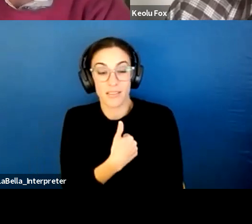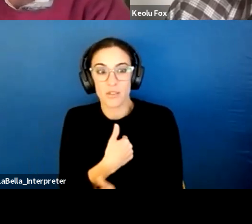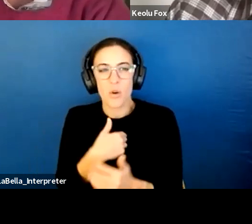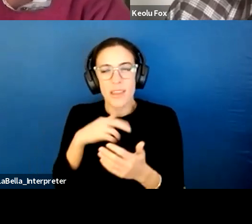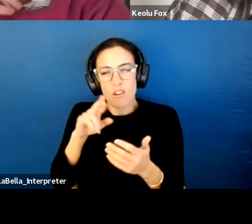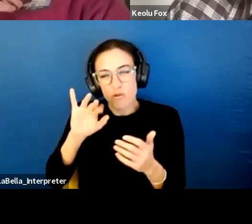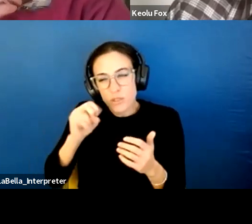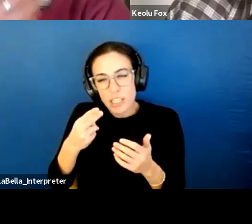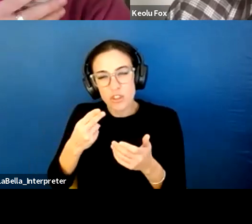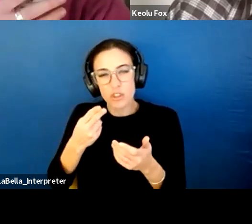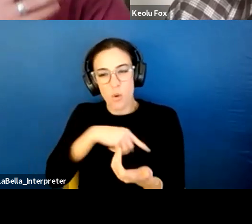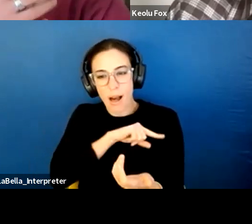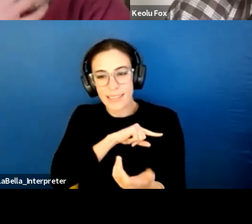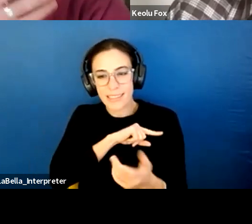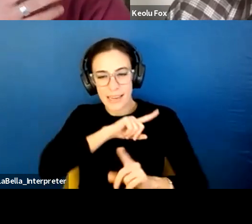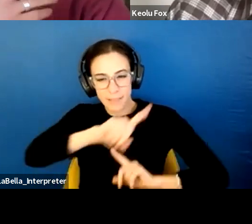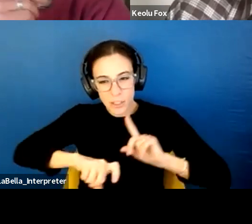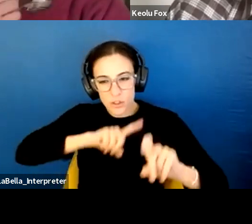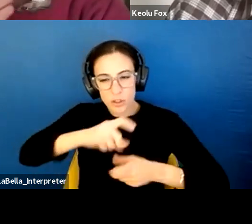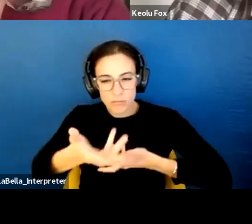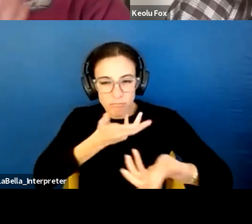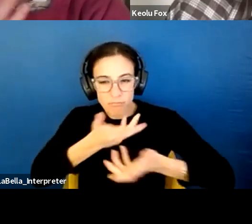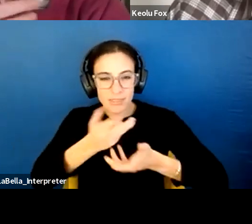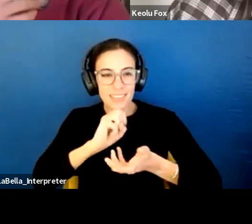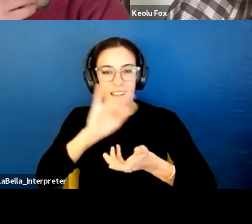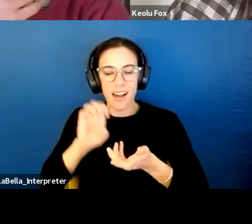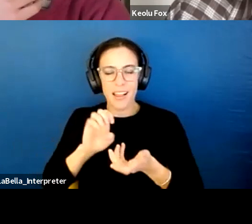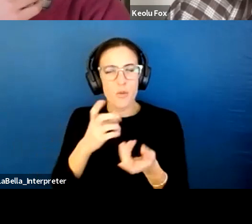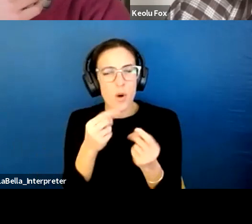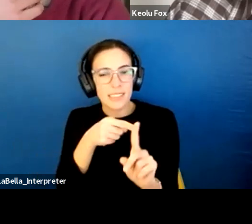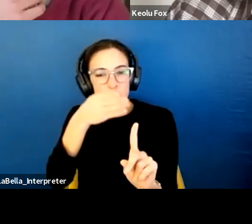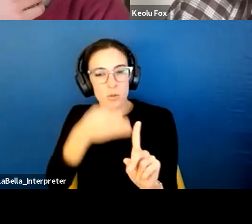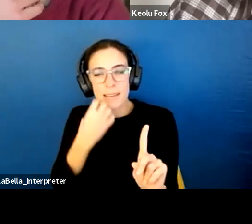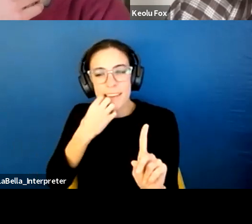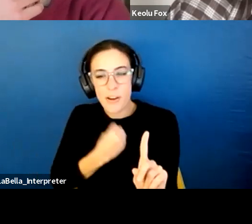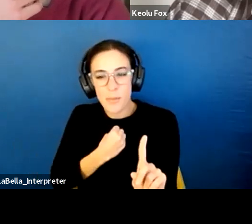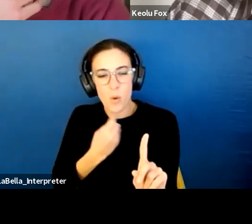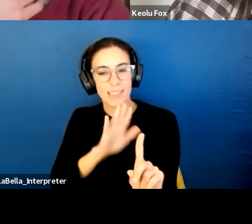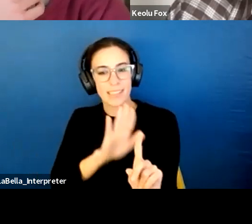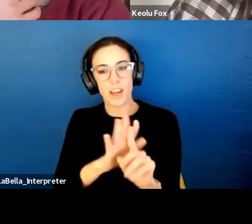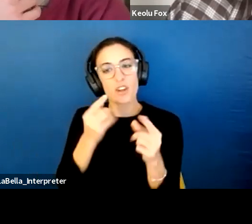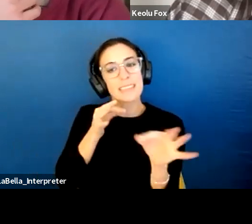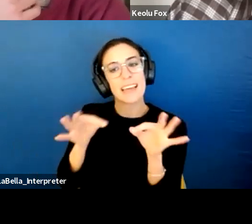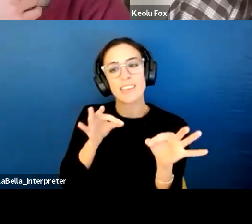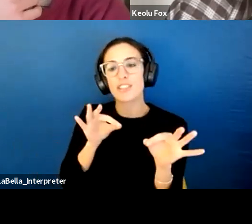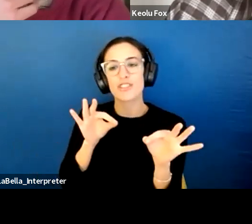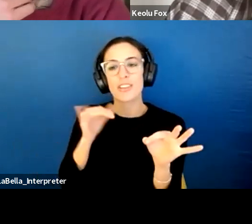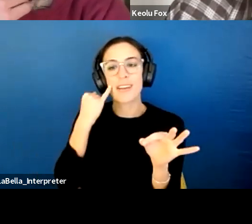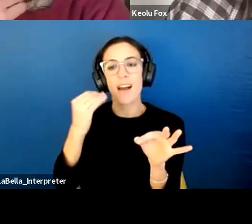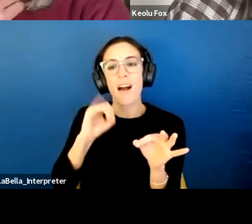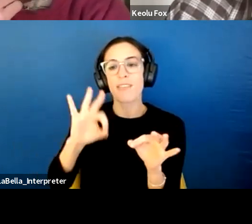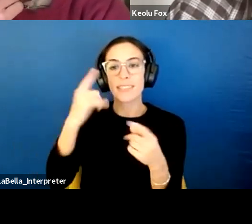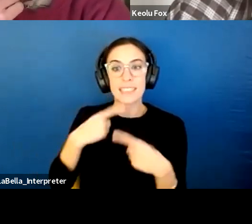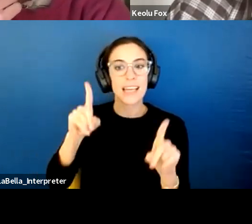qualitative kind of interview style. What does this person care about? What is their definition of success, what are the kinds of ecosystems in